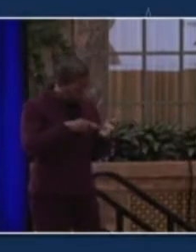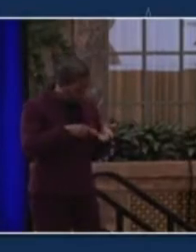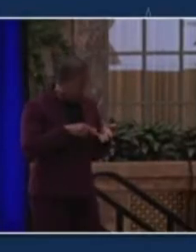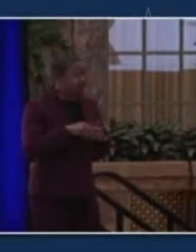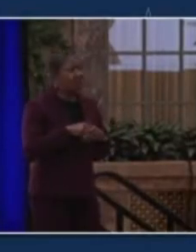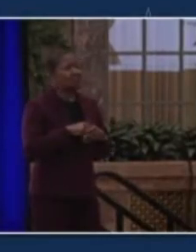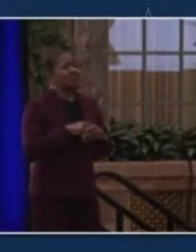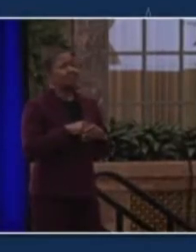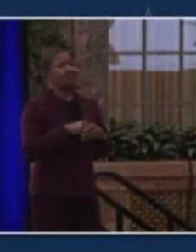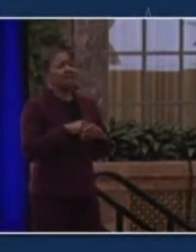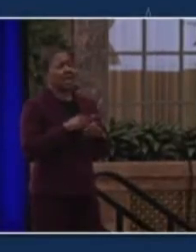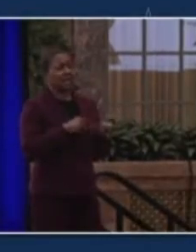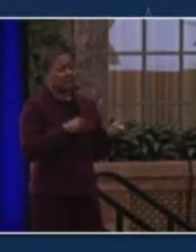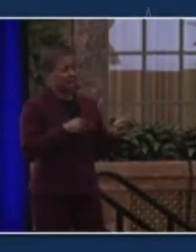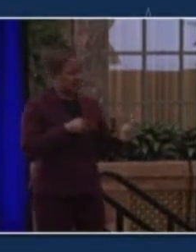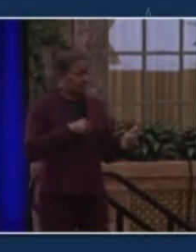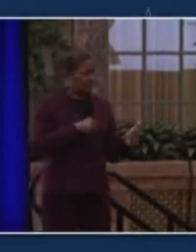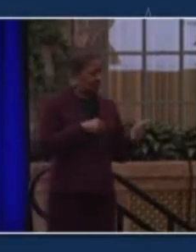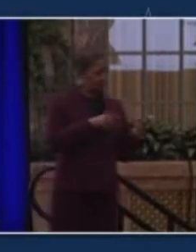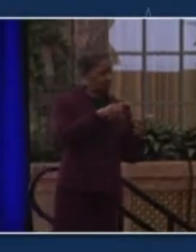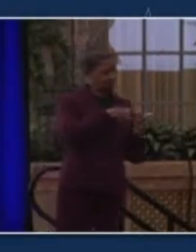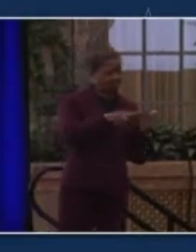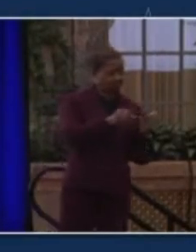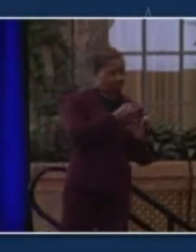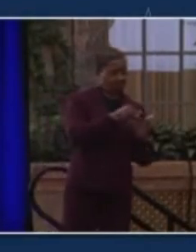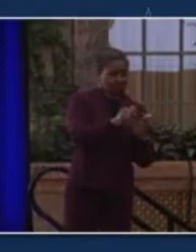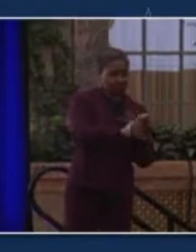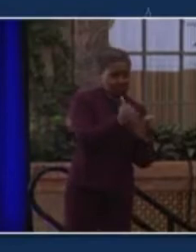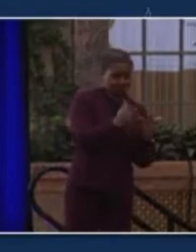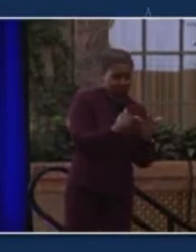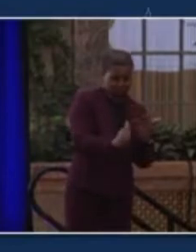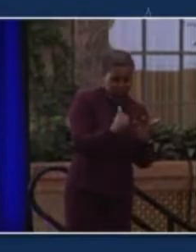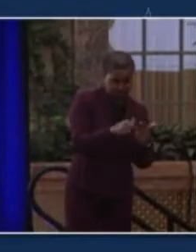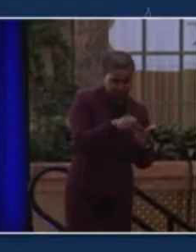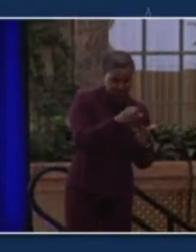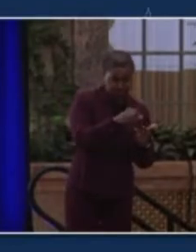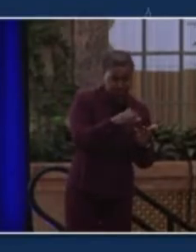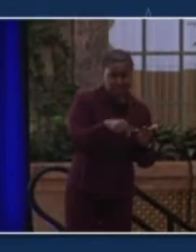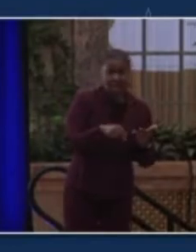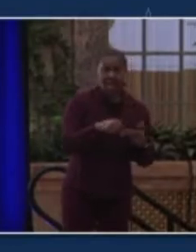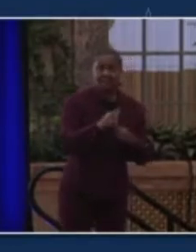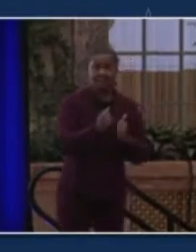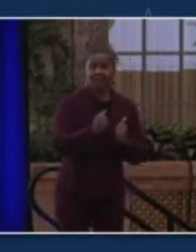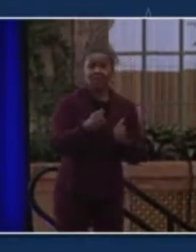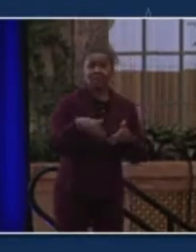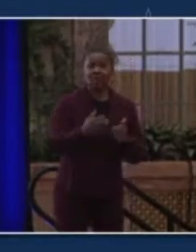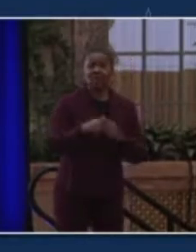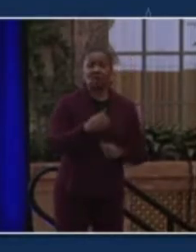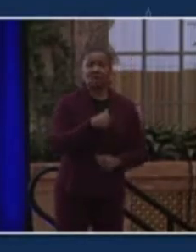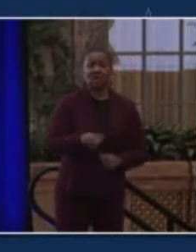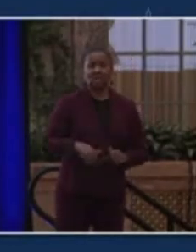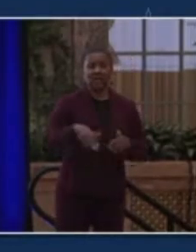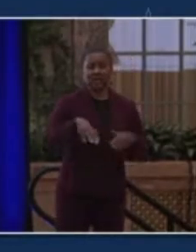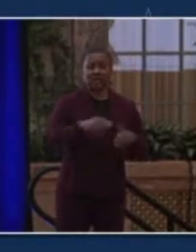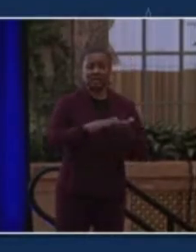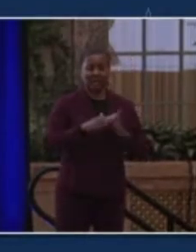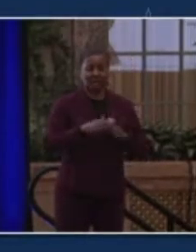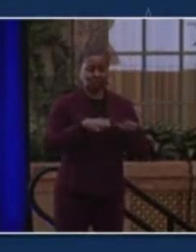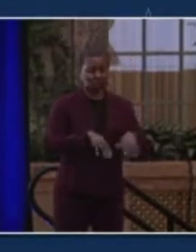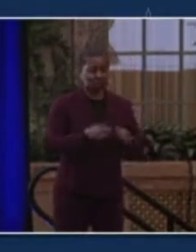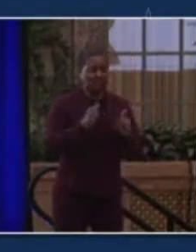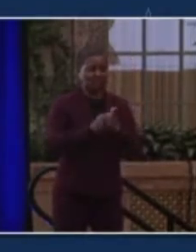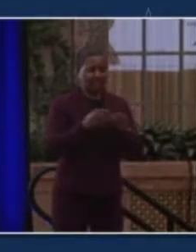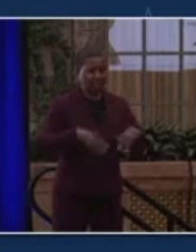and ended up rejecting the other two proposals, paving the way for Chinatown to acquire the property.